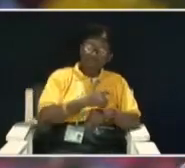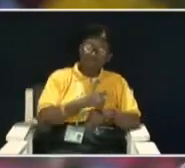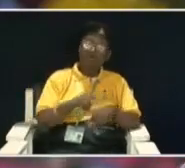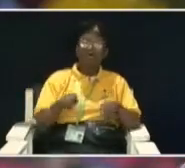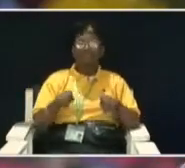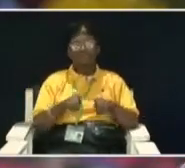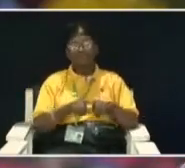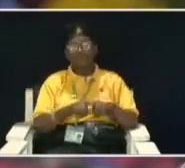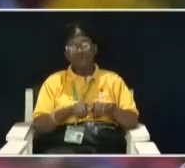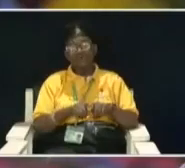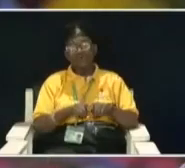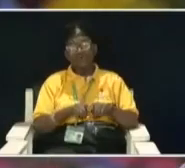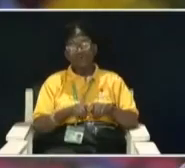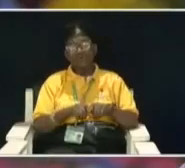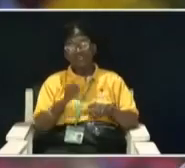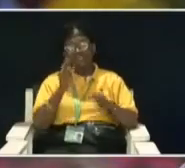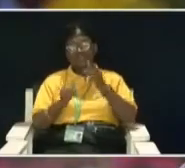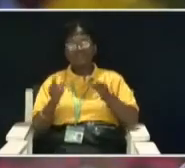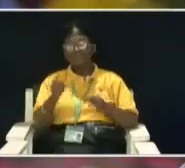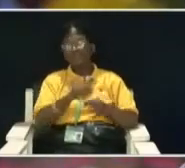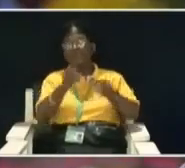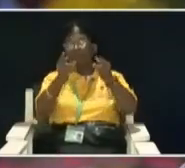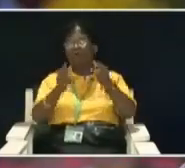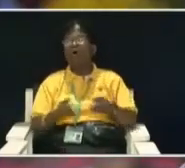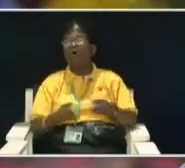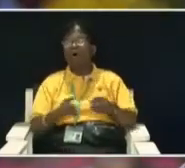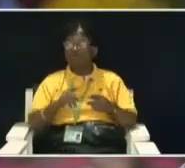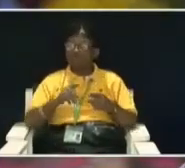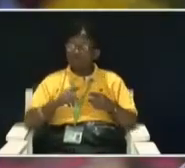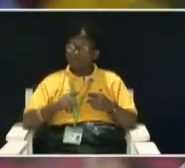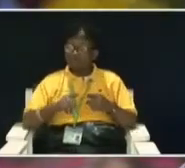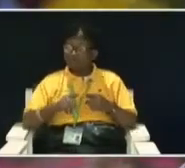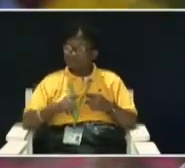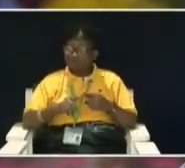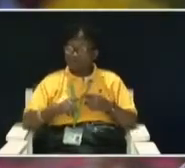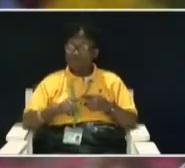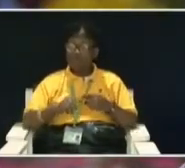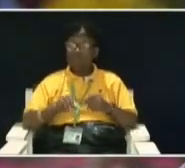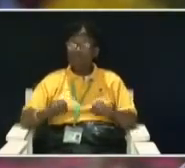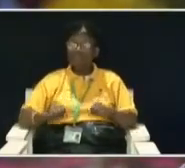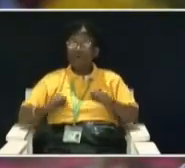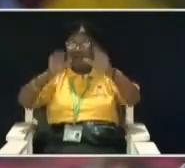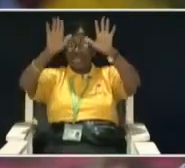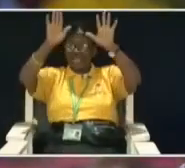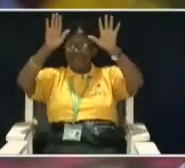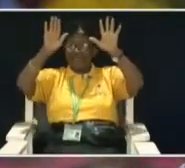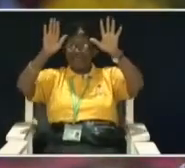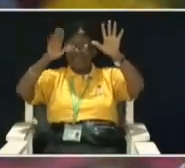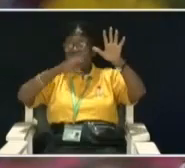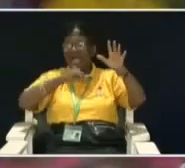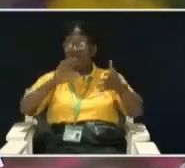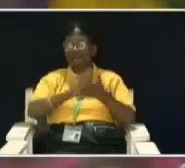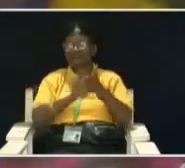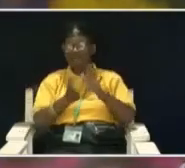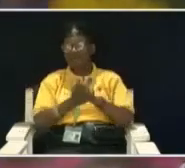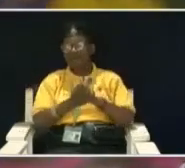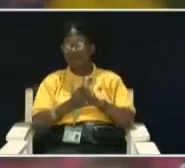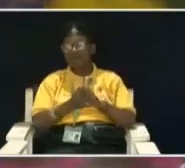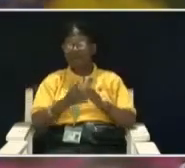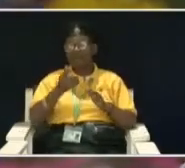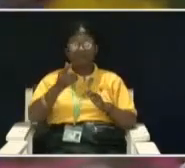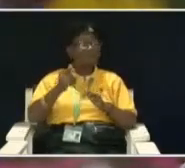a member of the family of the Most High God, come now. Come very quickly. And we will